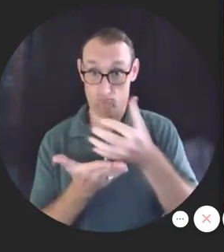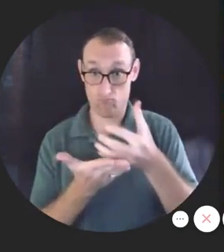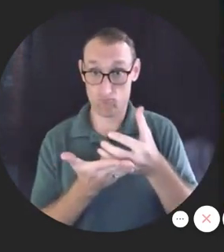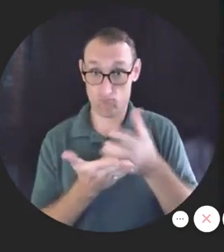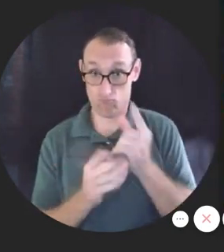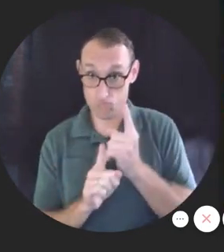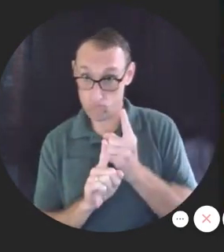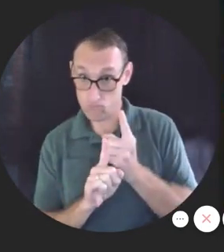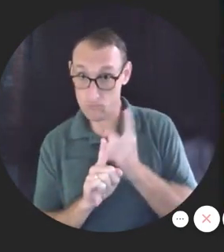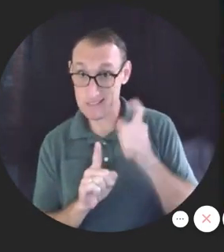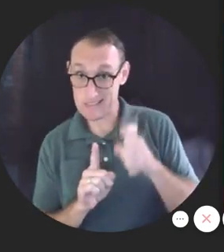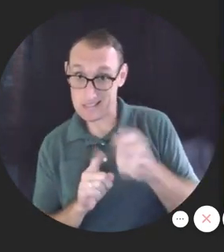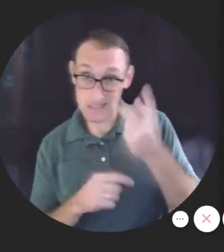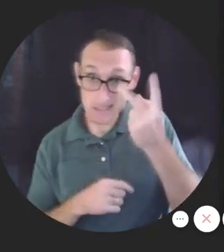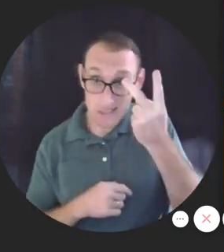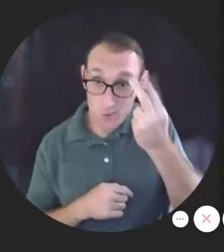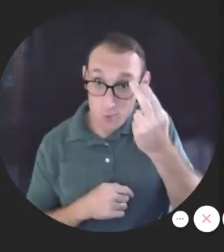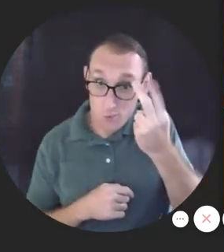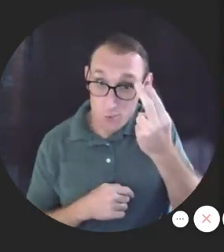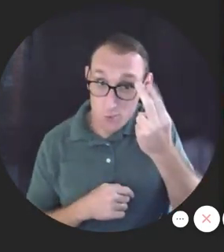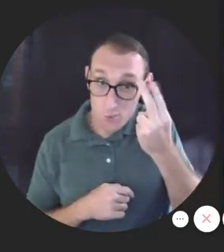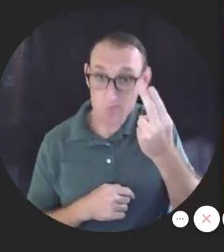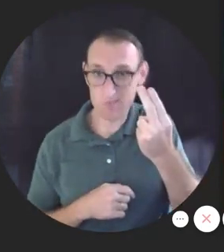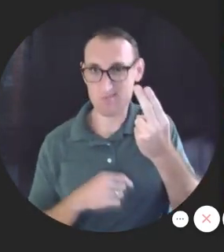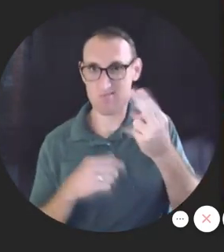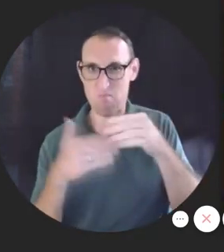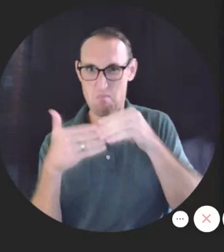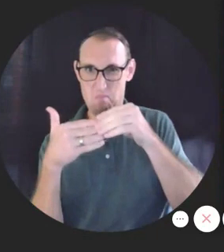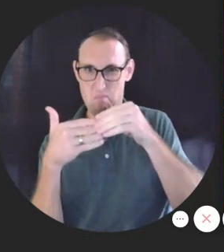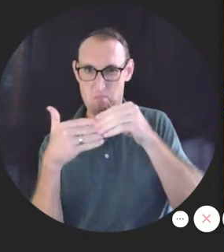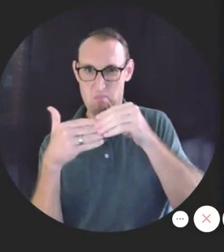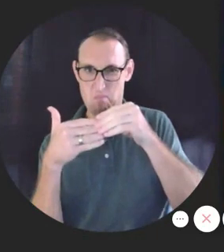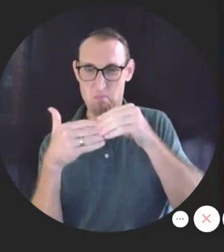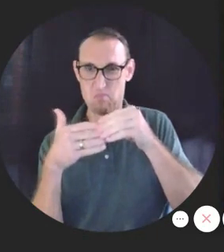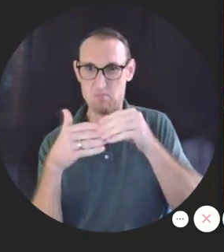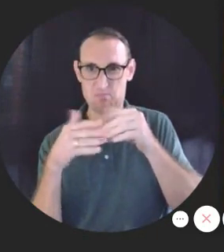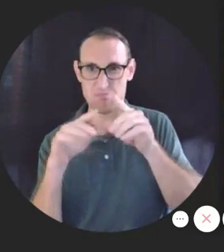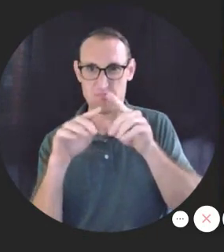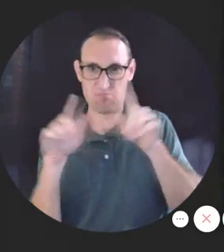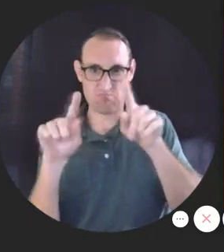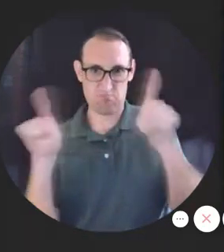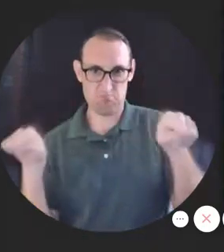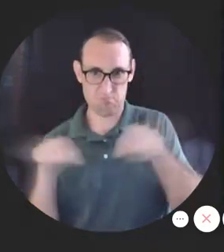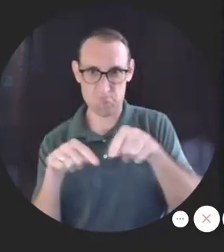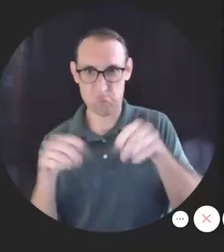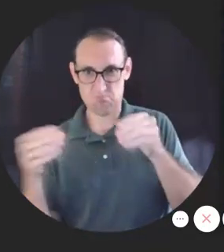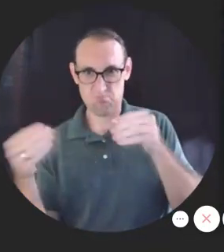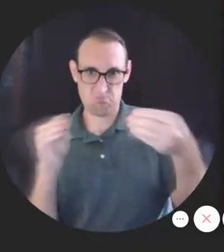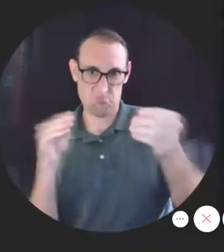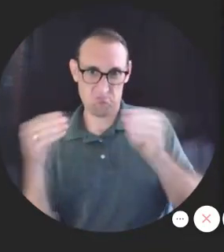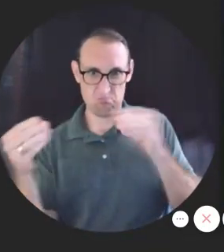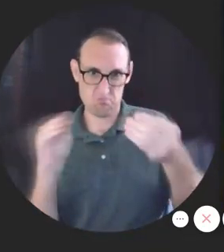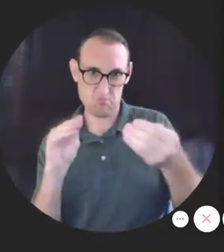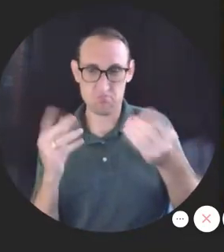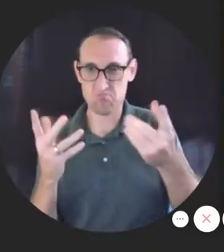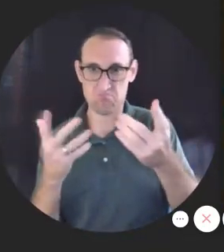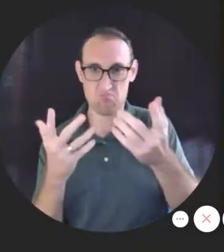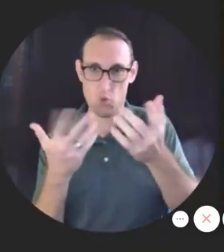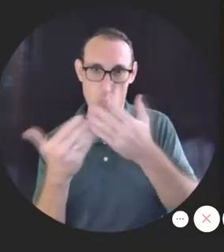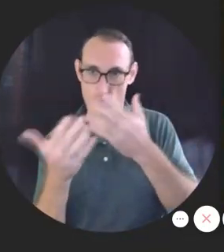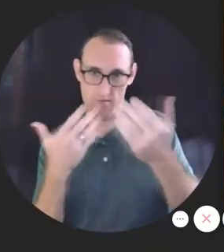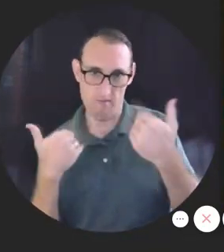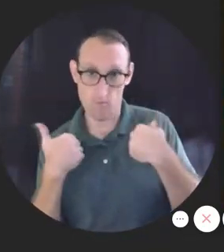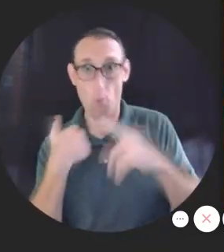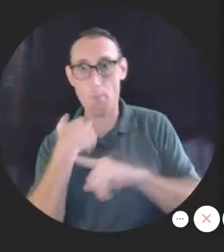some scissors. If you just have some plastic wrap laying around, if you don't, just any kind of a clear plastic